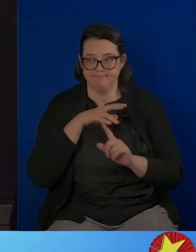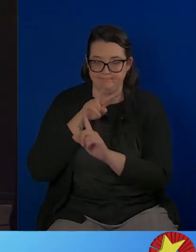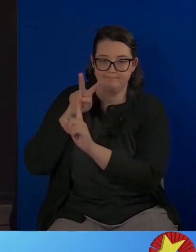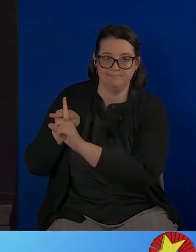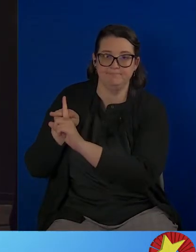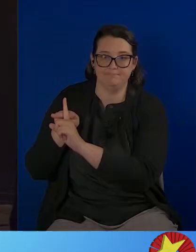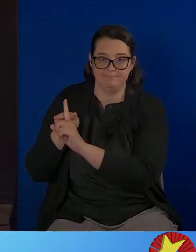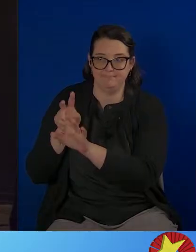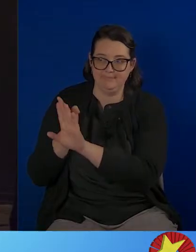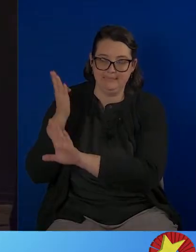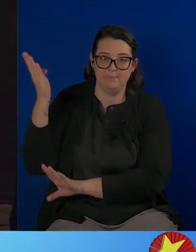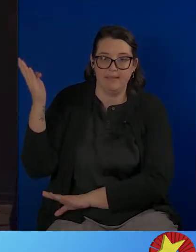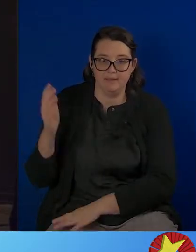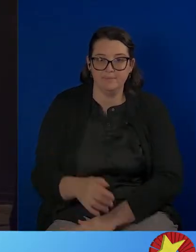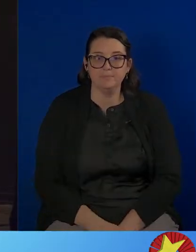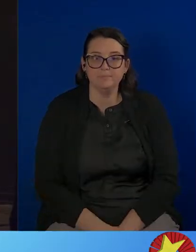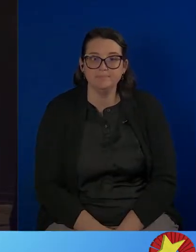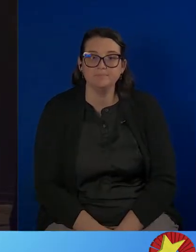to us.